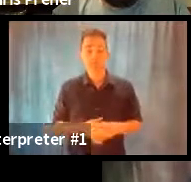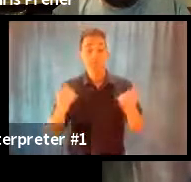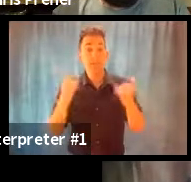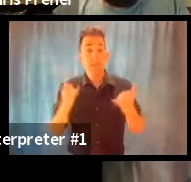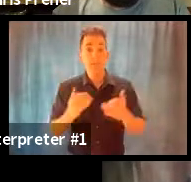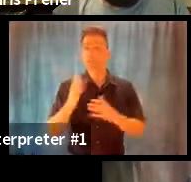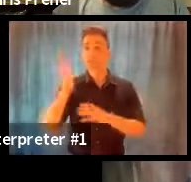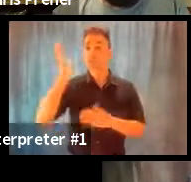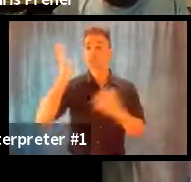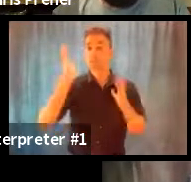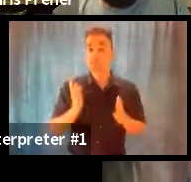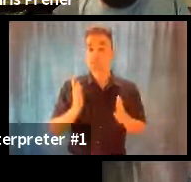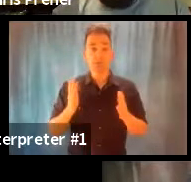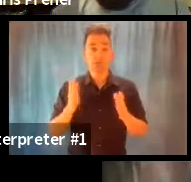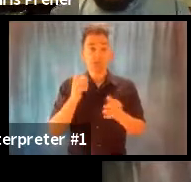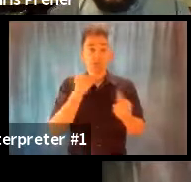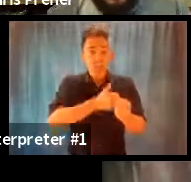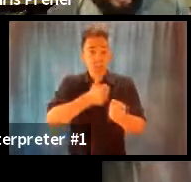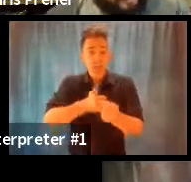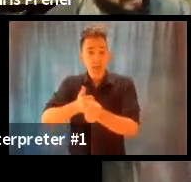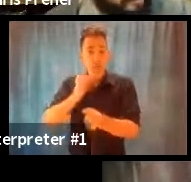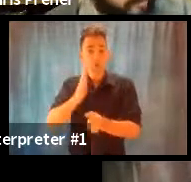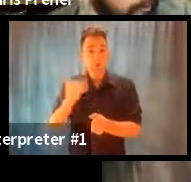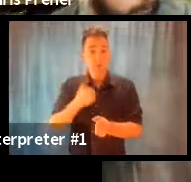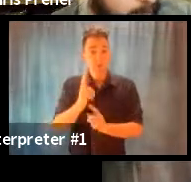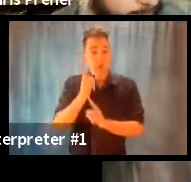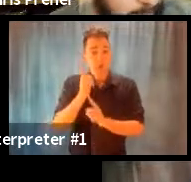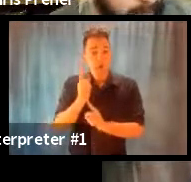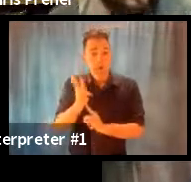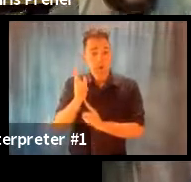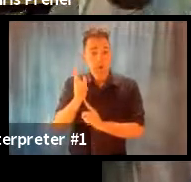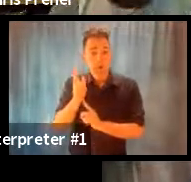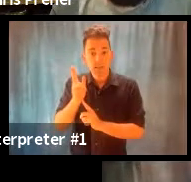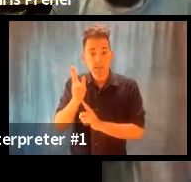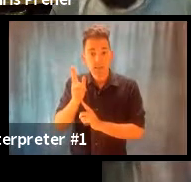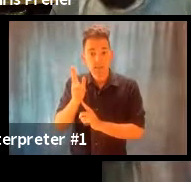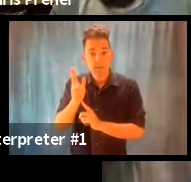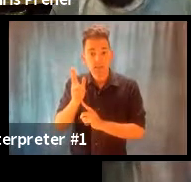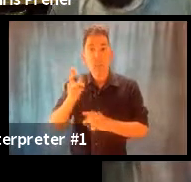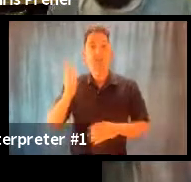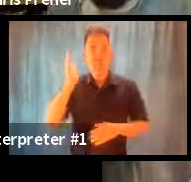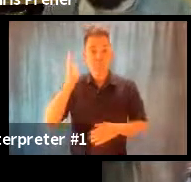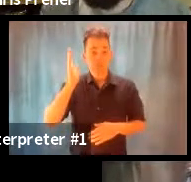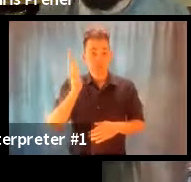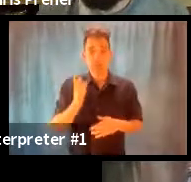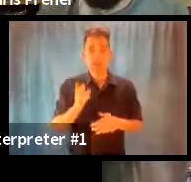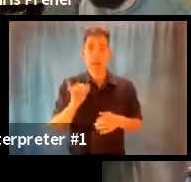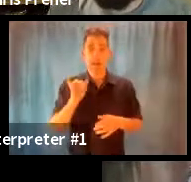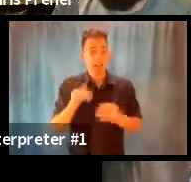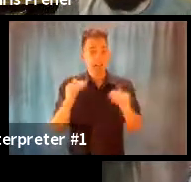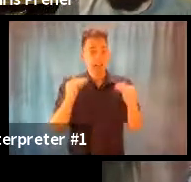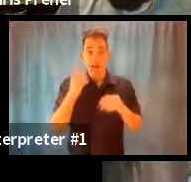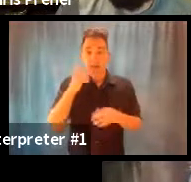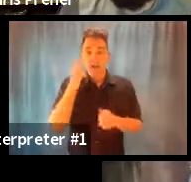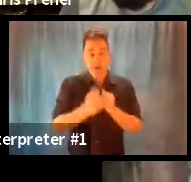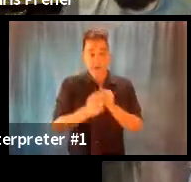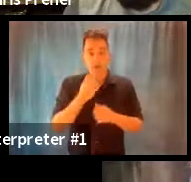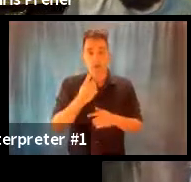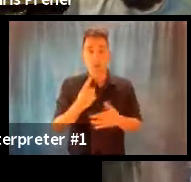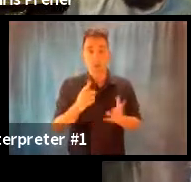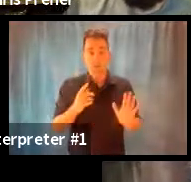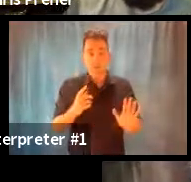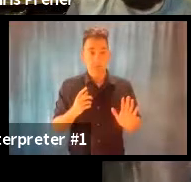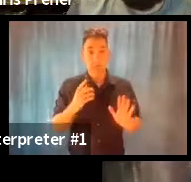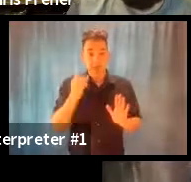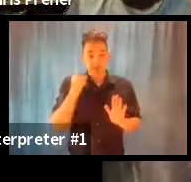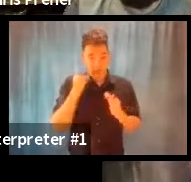practice that's been used by the Board of Alders and the Board of Estimate and Apportionment. To be fair to everyone, we will have